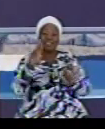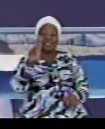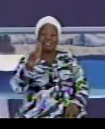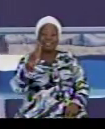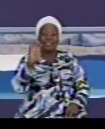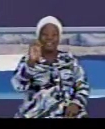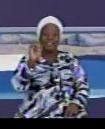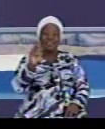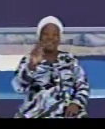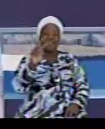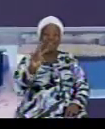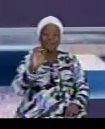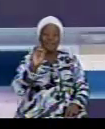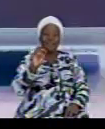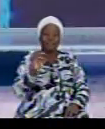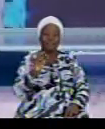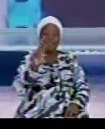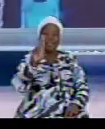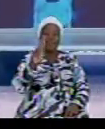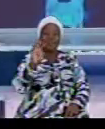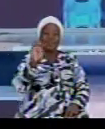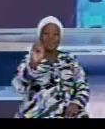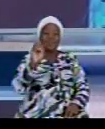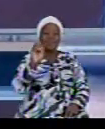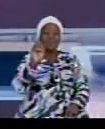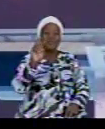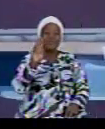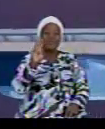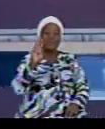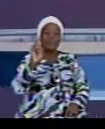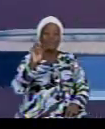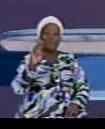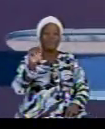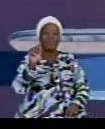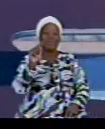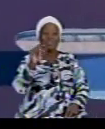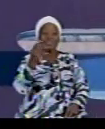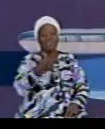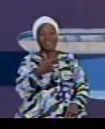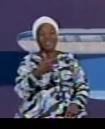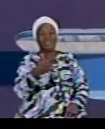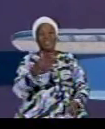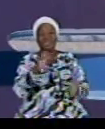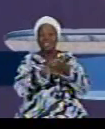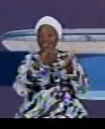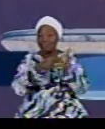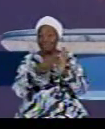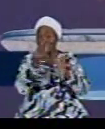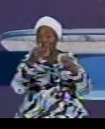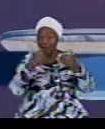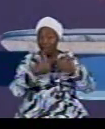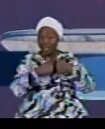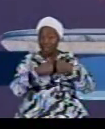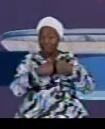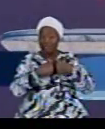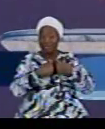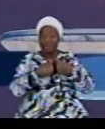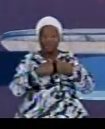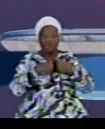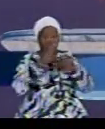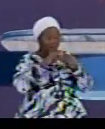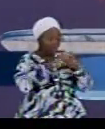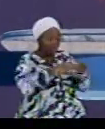for rejoicing captives. Reverberating, that is, you have,